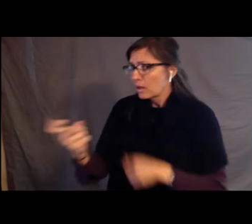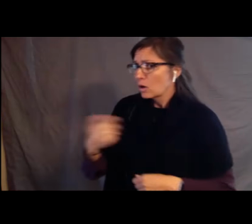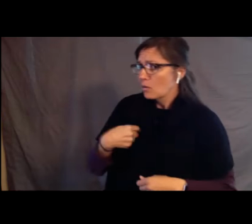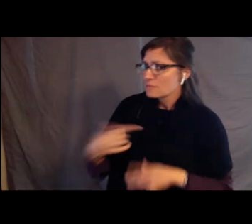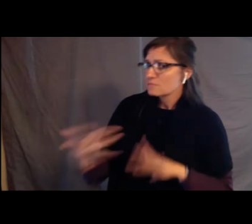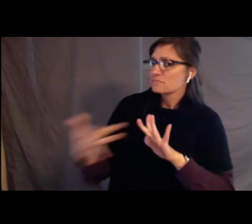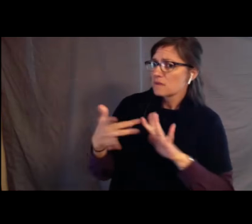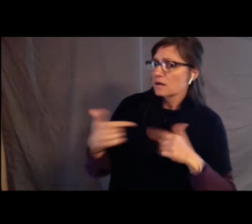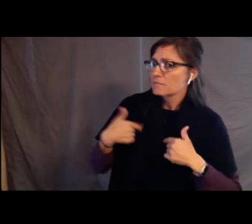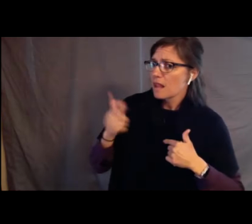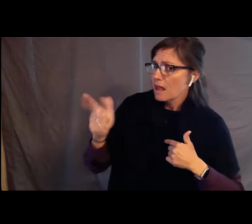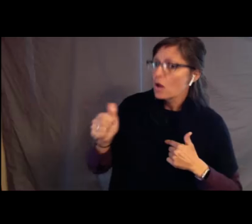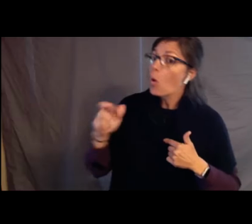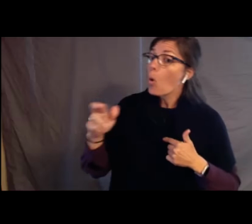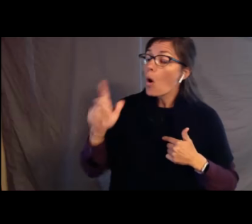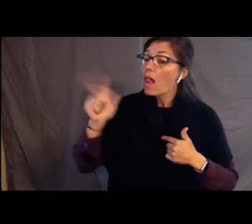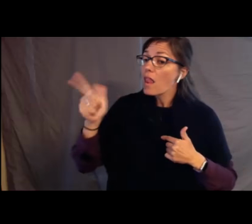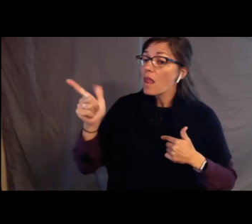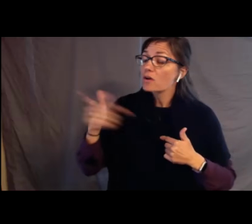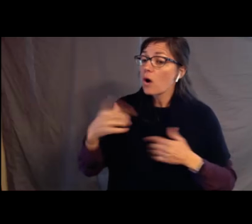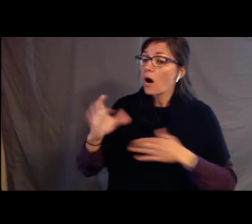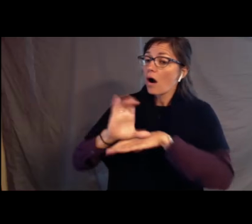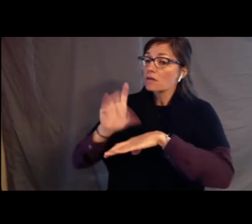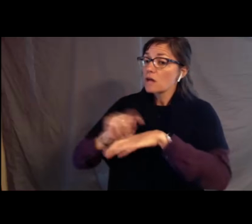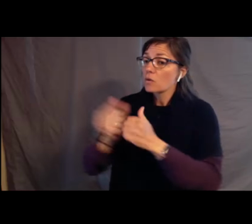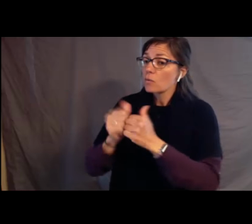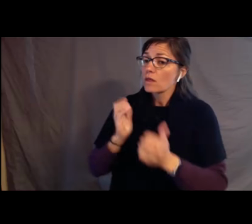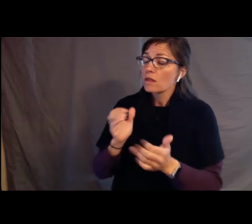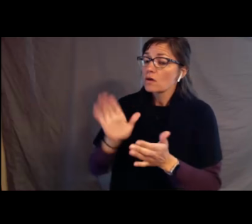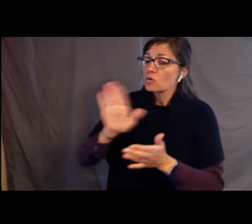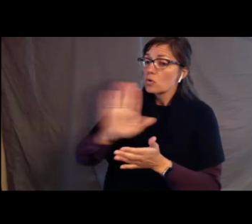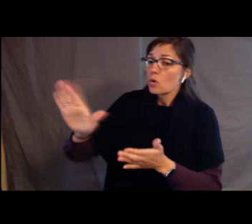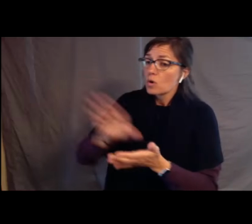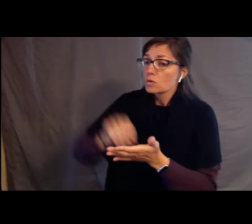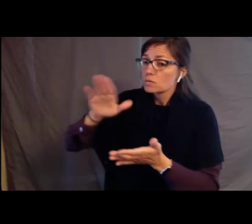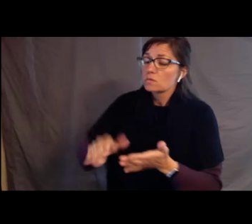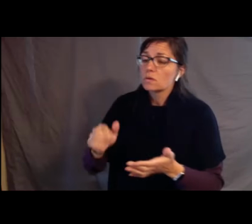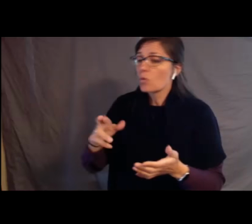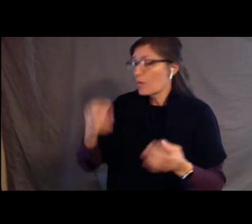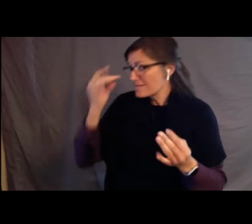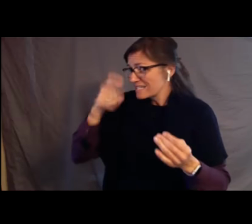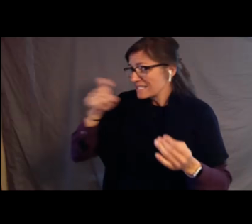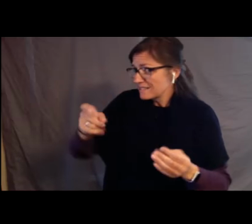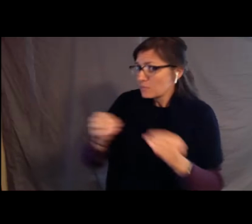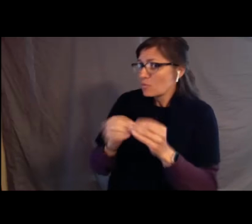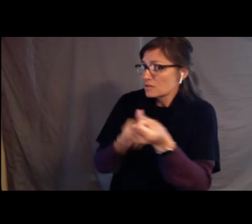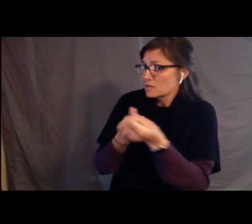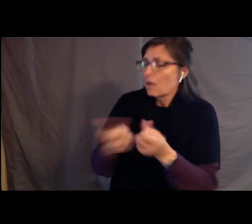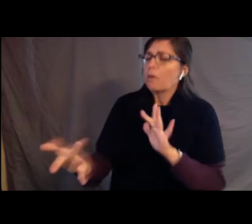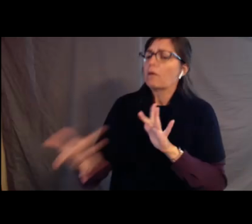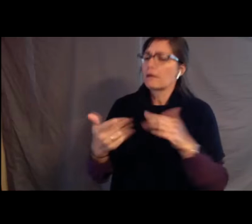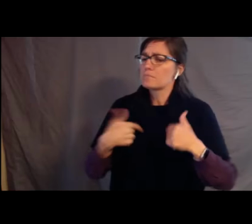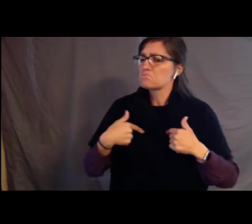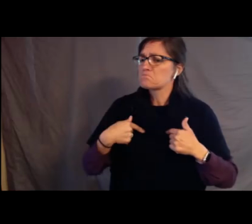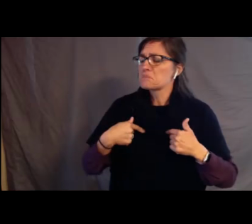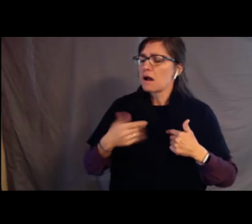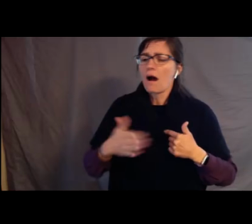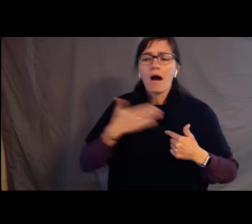any of the students that you're working with, or you're in that decision-making process, please feel free to contact me. I'd be happy to connect.